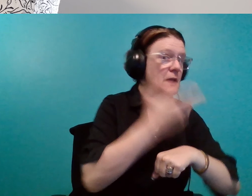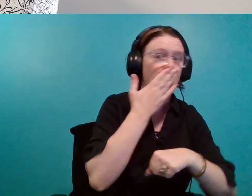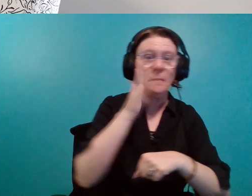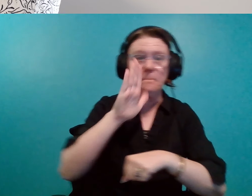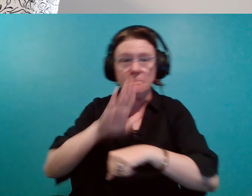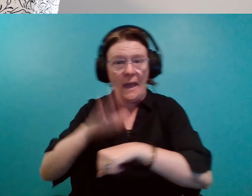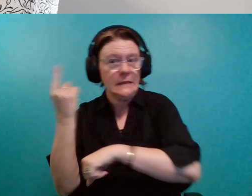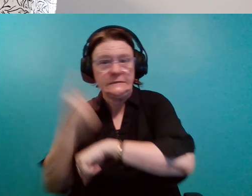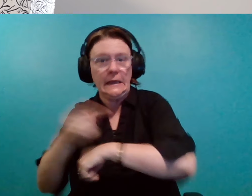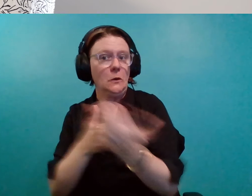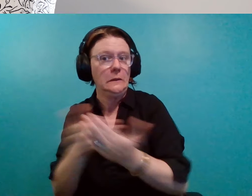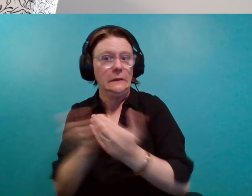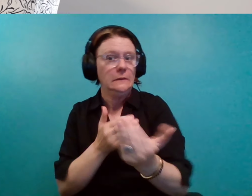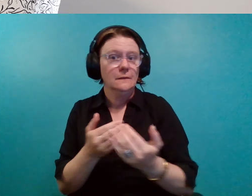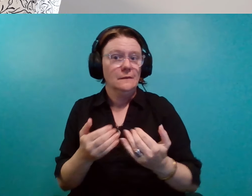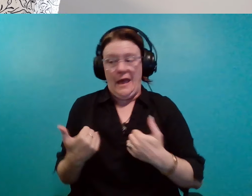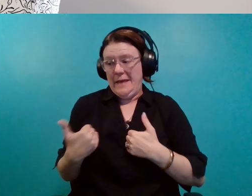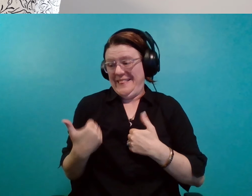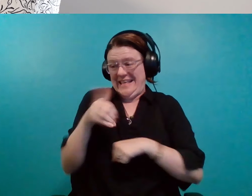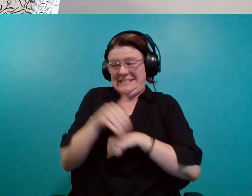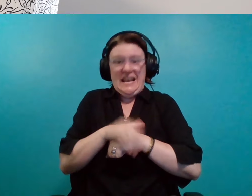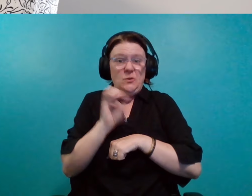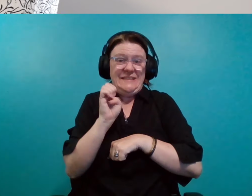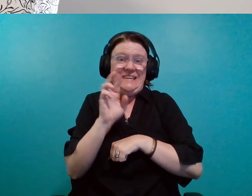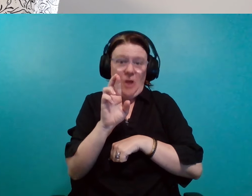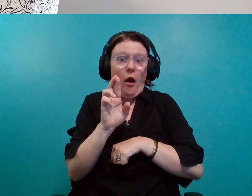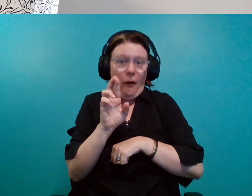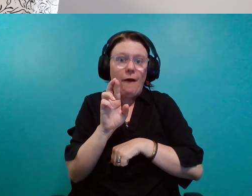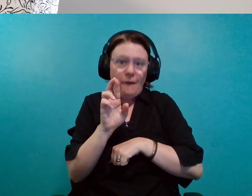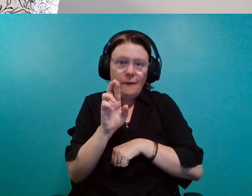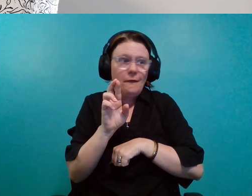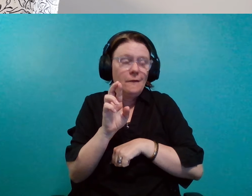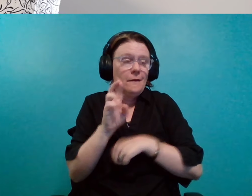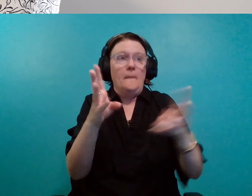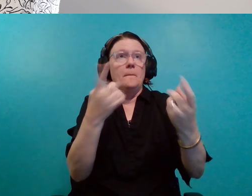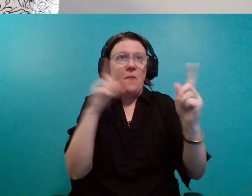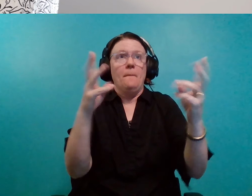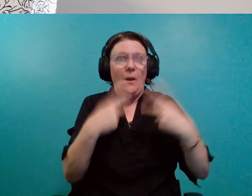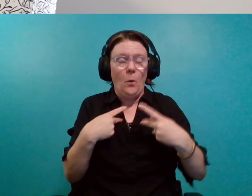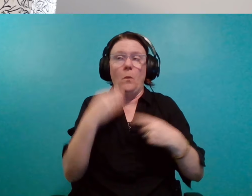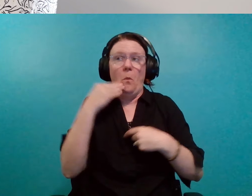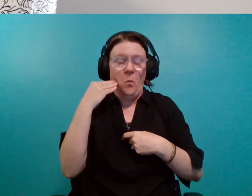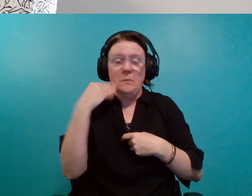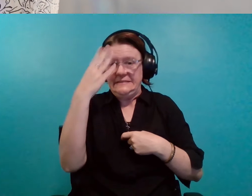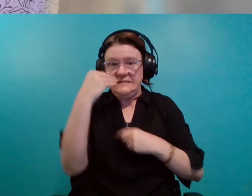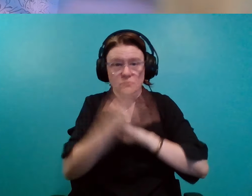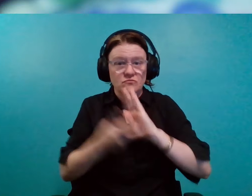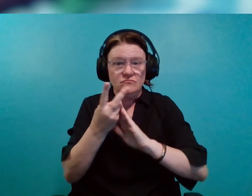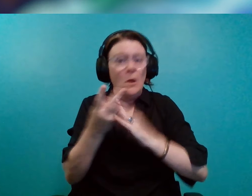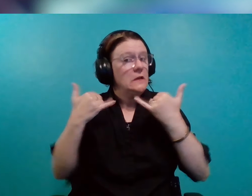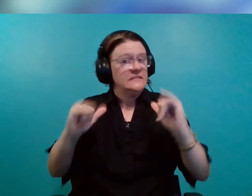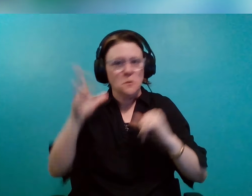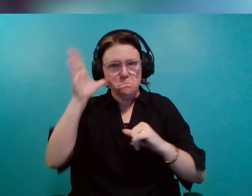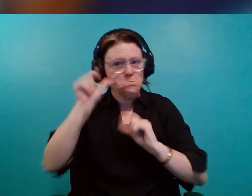it is. I mean, today I spent the night in the emergency room. I think I got 2 hours of sleep, but